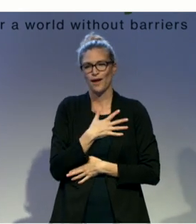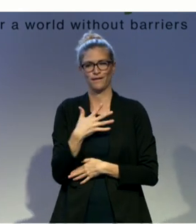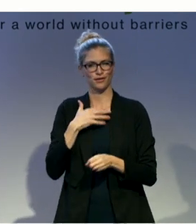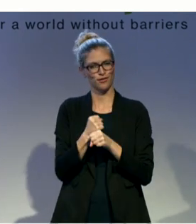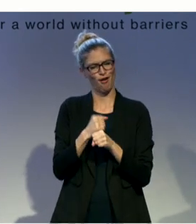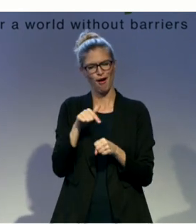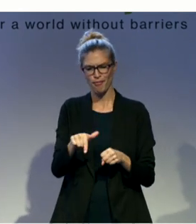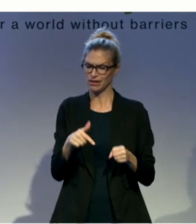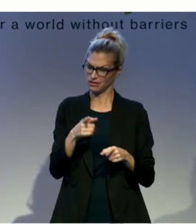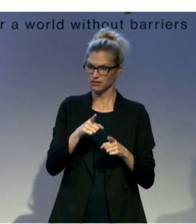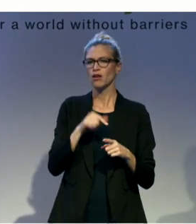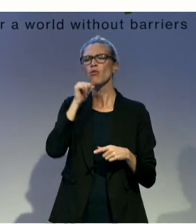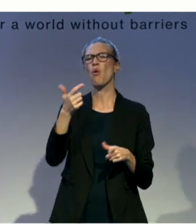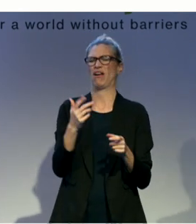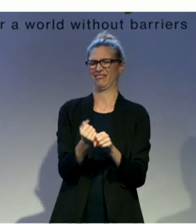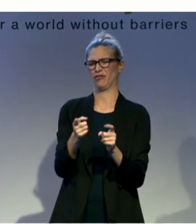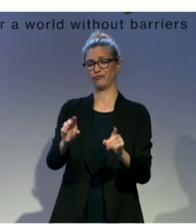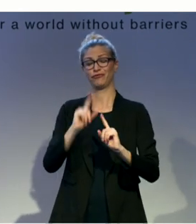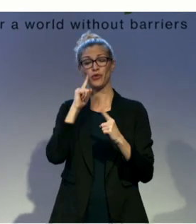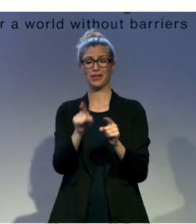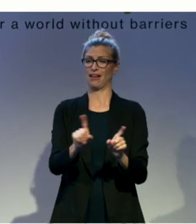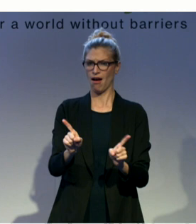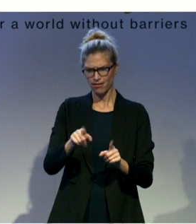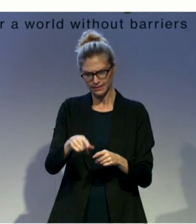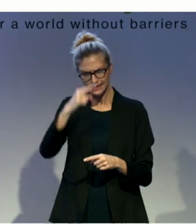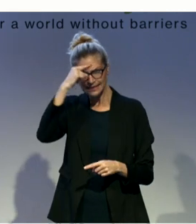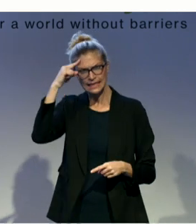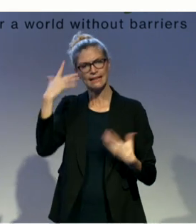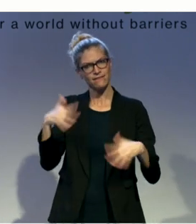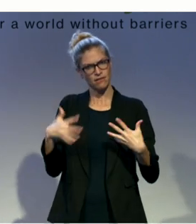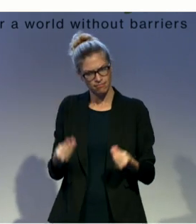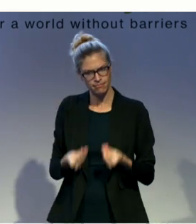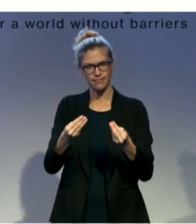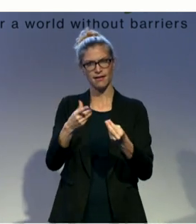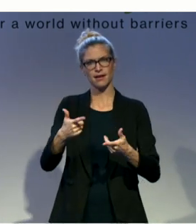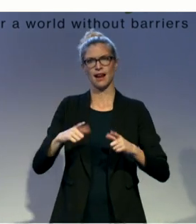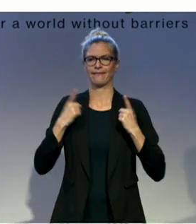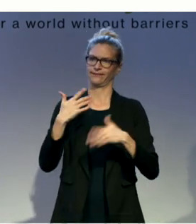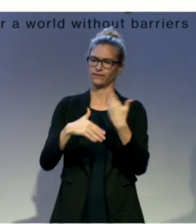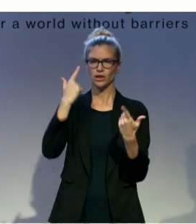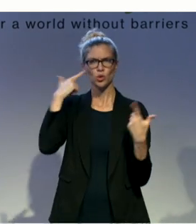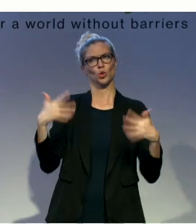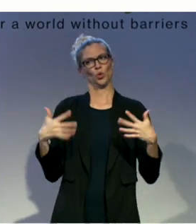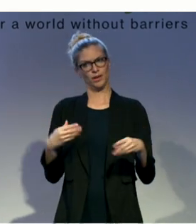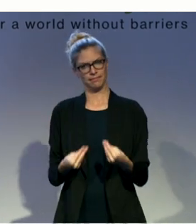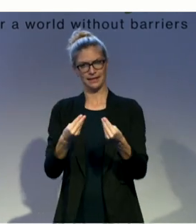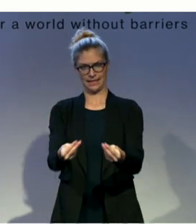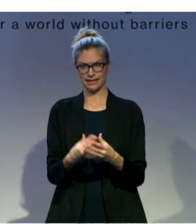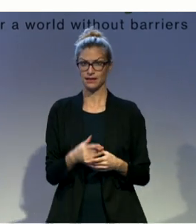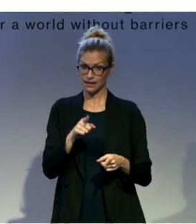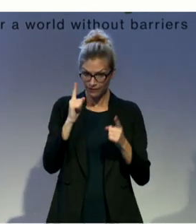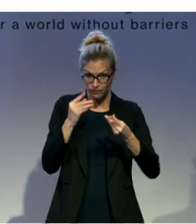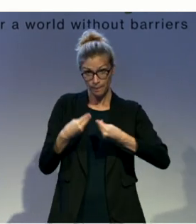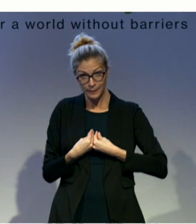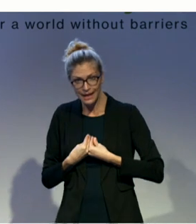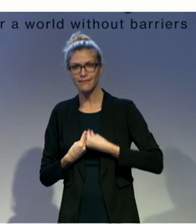changed personally and professionally. I have learned what is really important. I believe that all